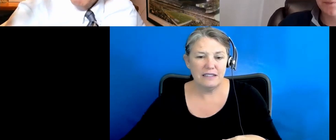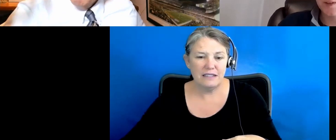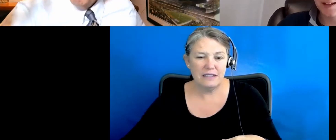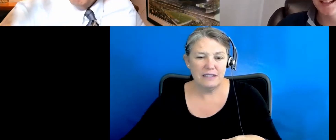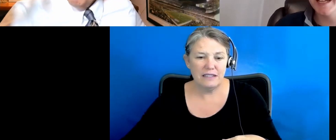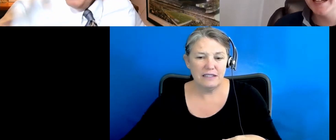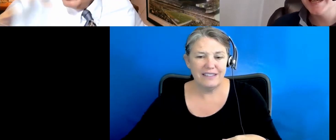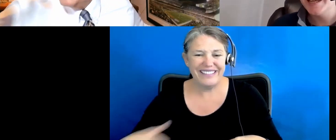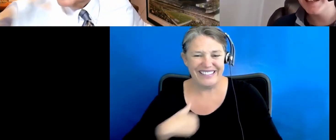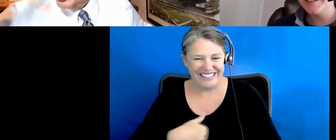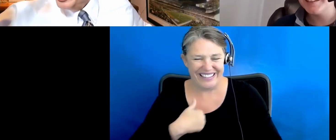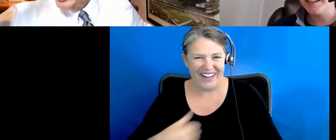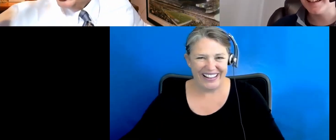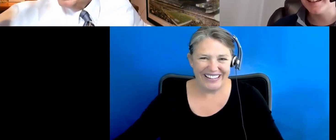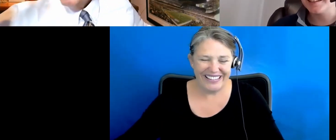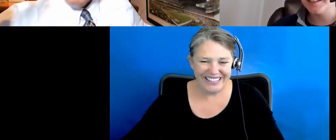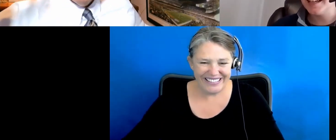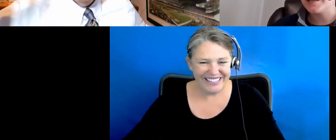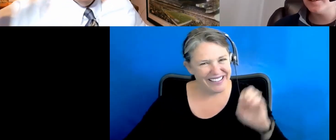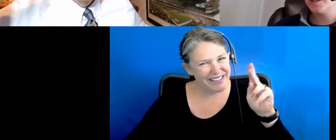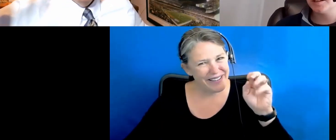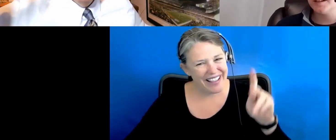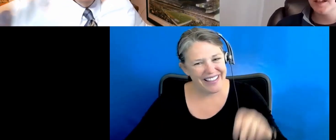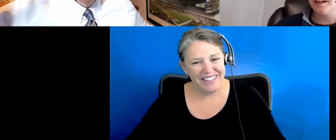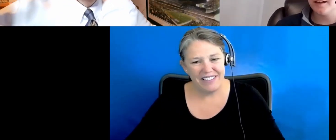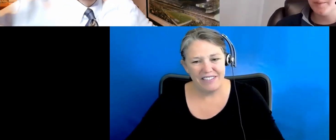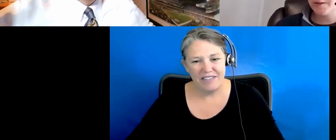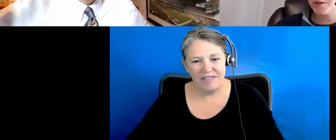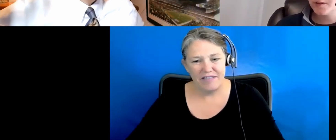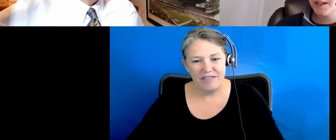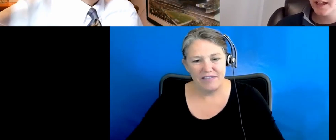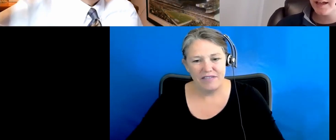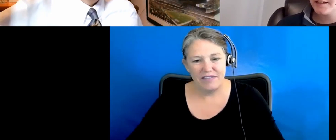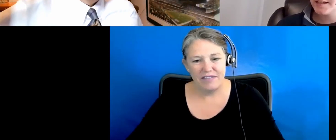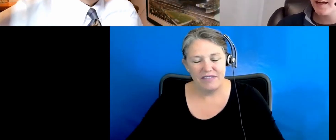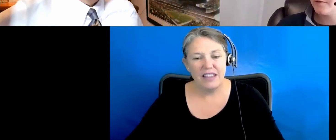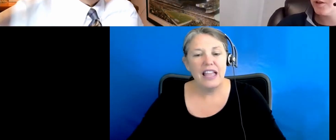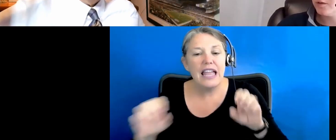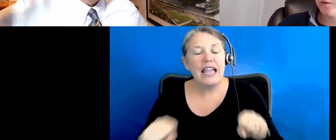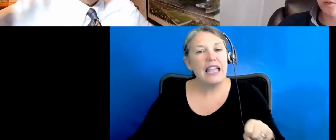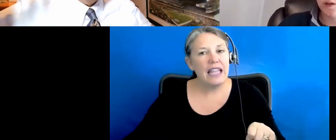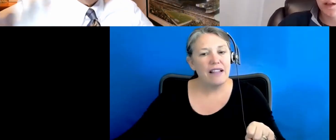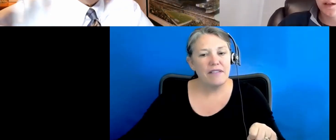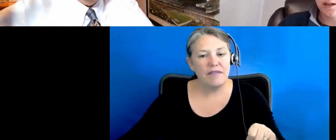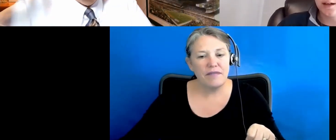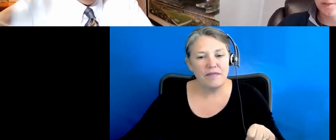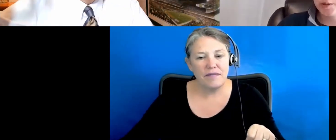okay, sorry. Okay. Yeah, can you share about your story and how